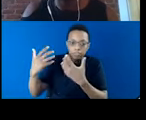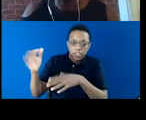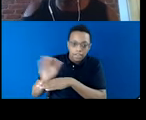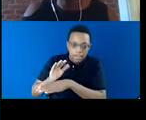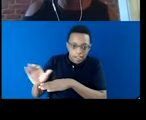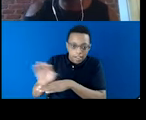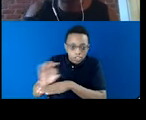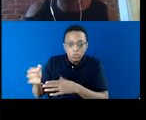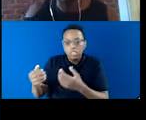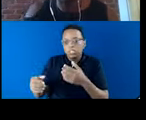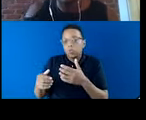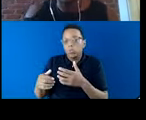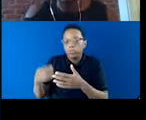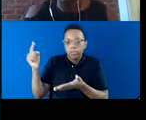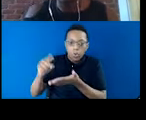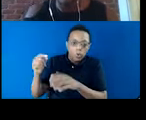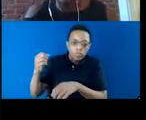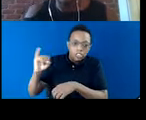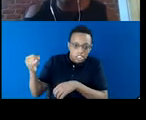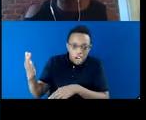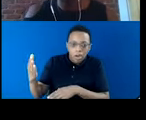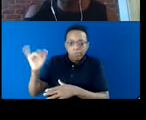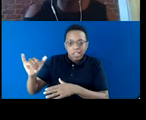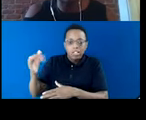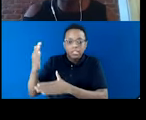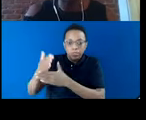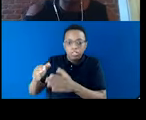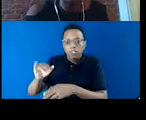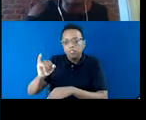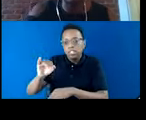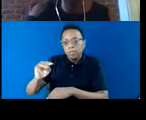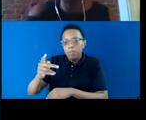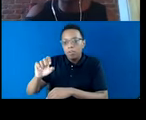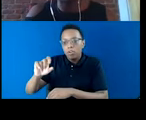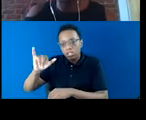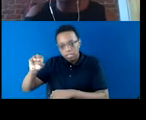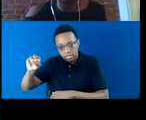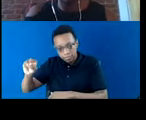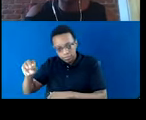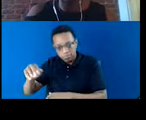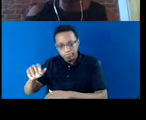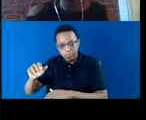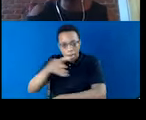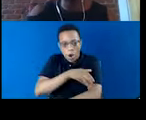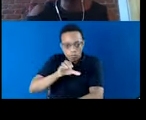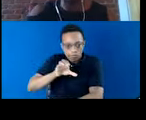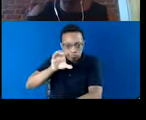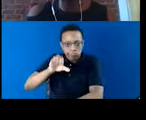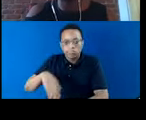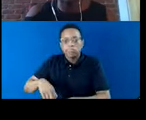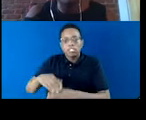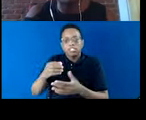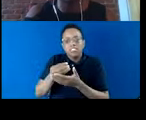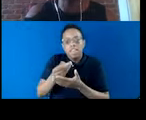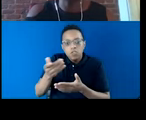function of imperialism. It concentrates power in the hands of very few Europeans who